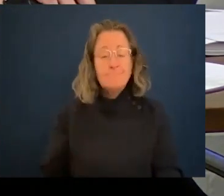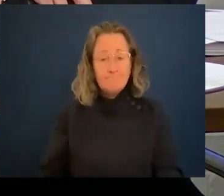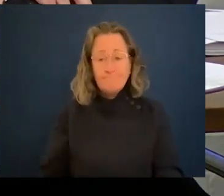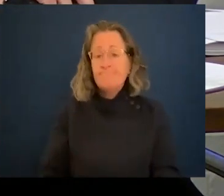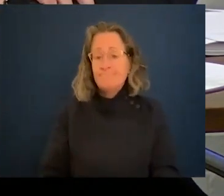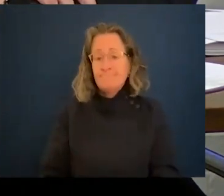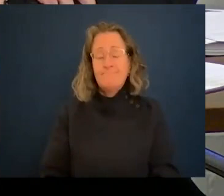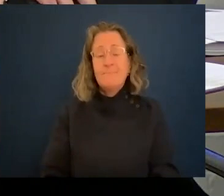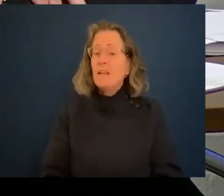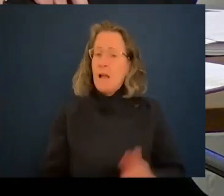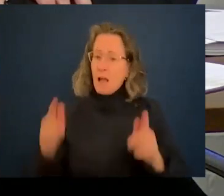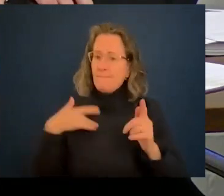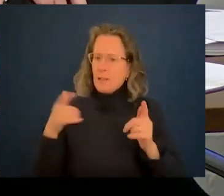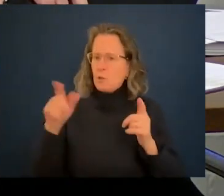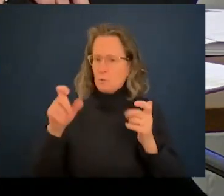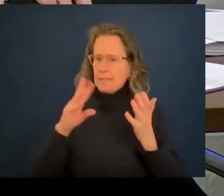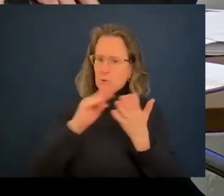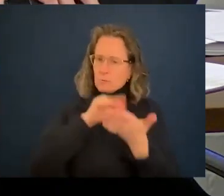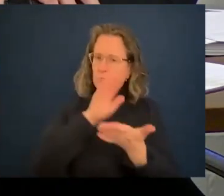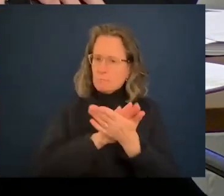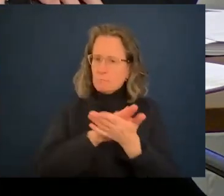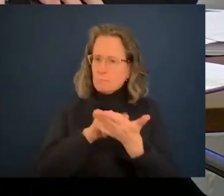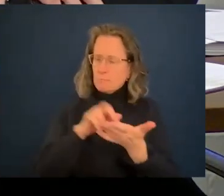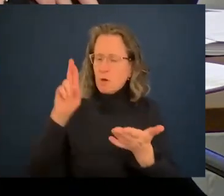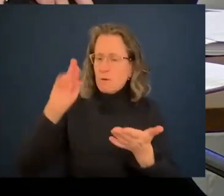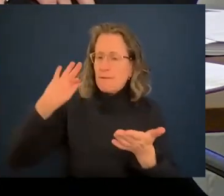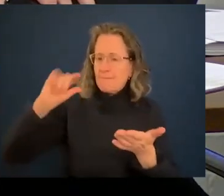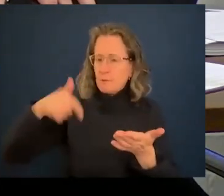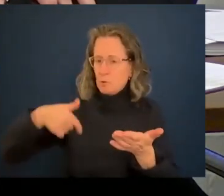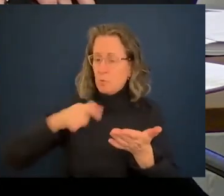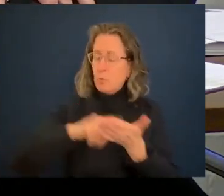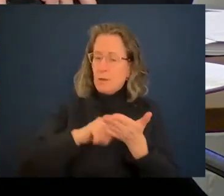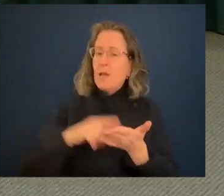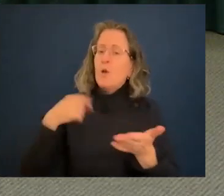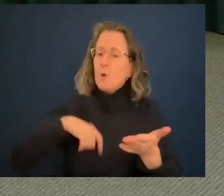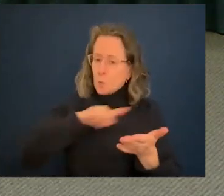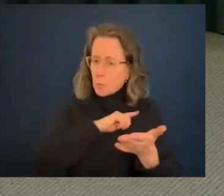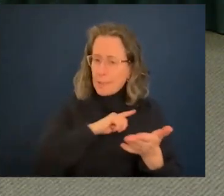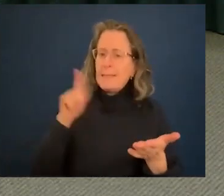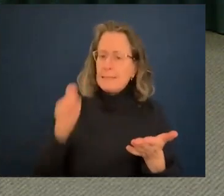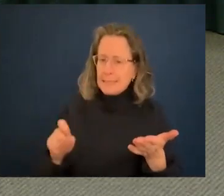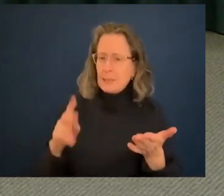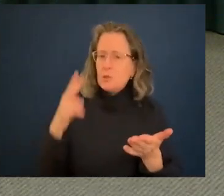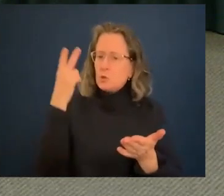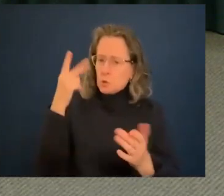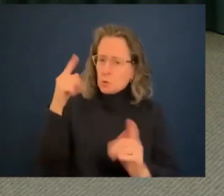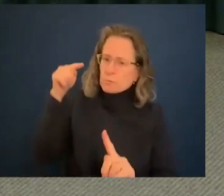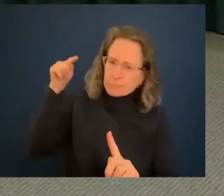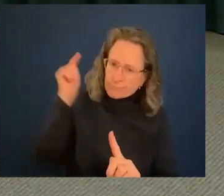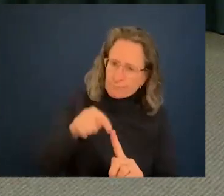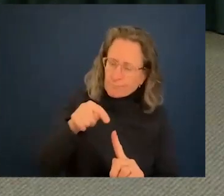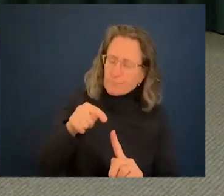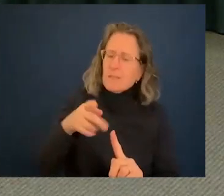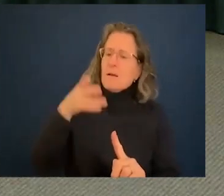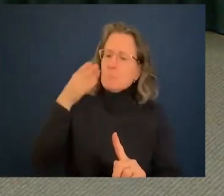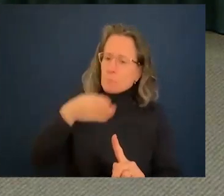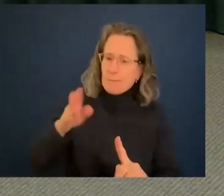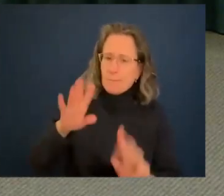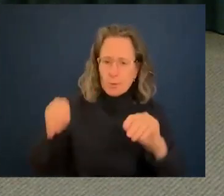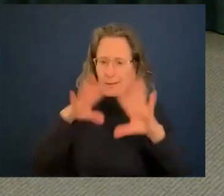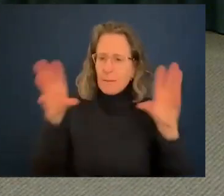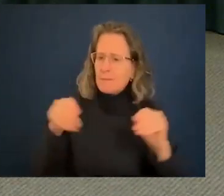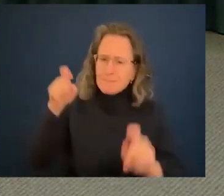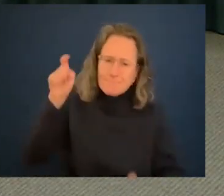reiterate that we need to analysis dedicated for the dedicated contract EMS model yeah